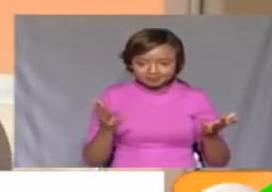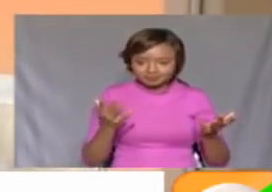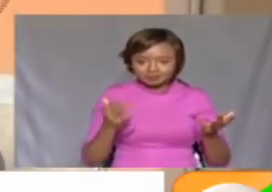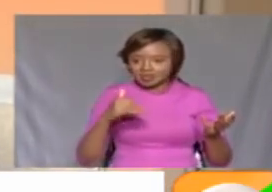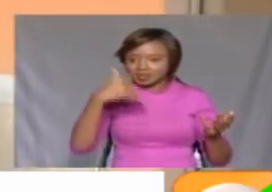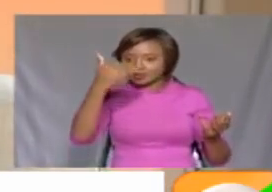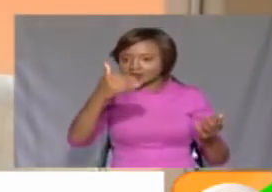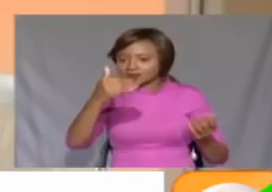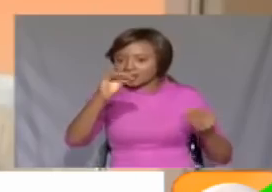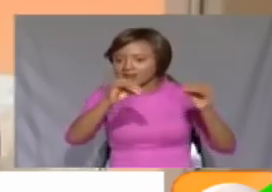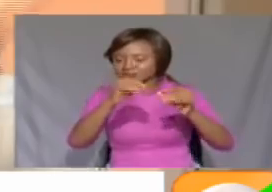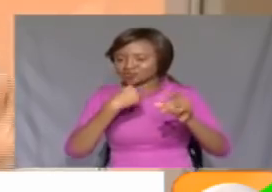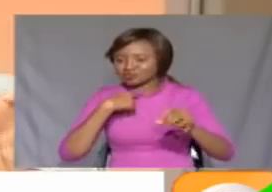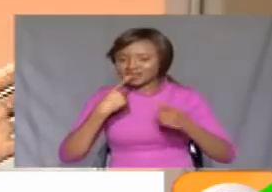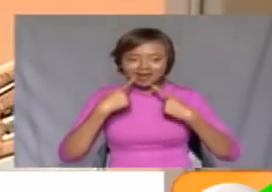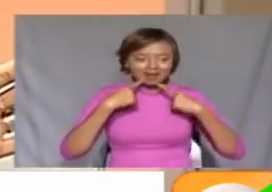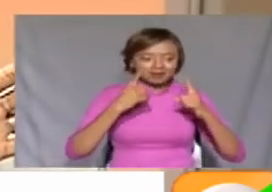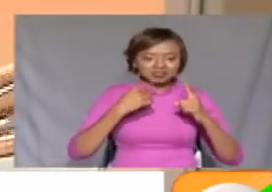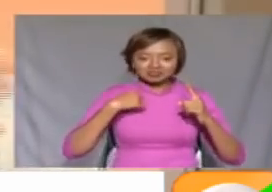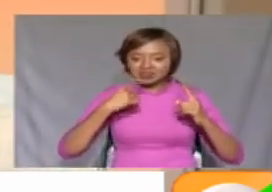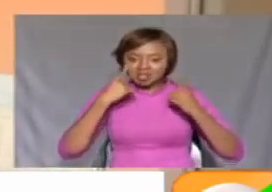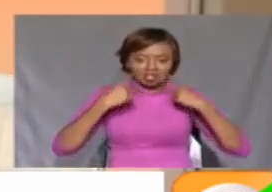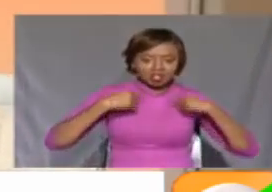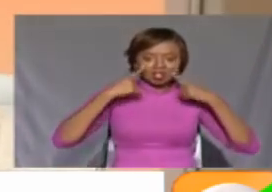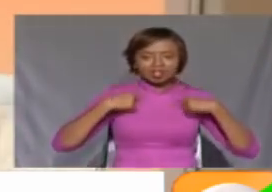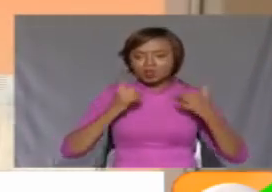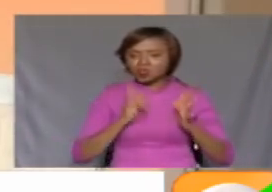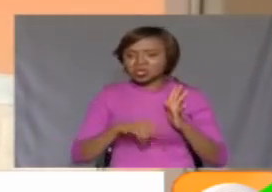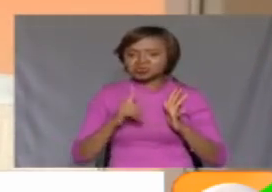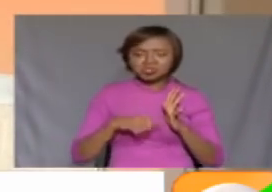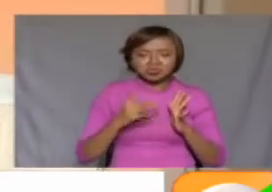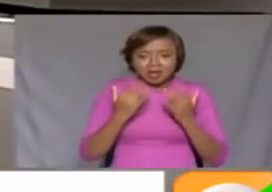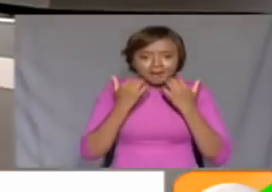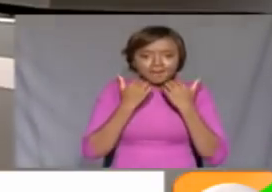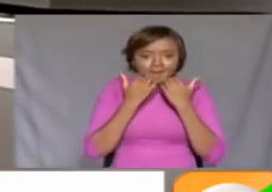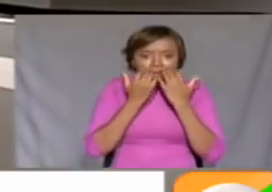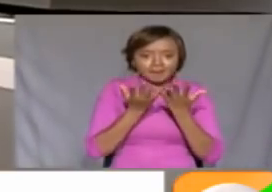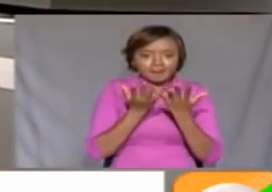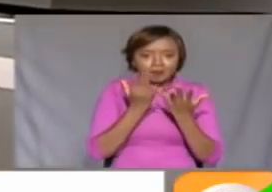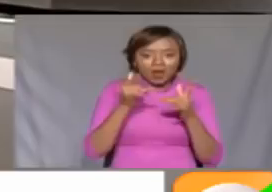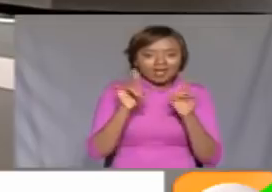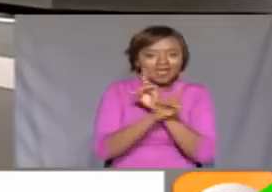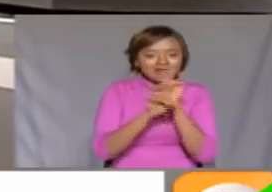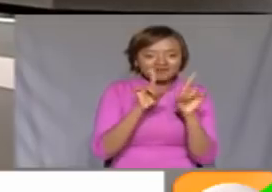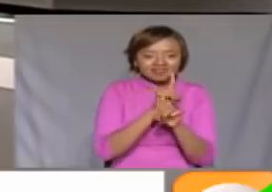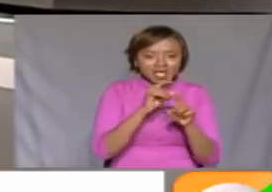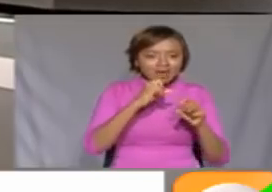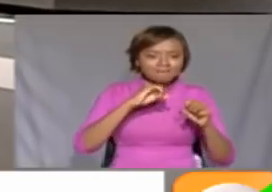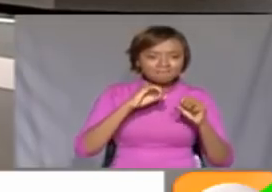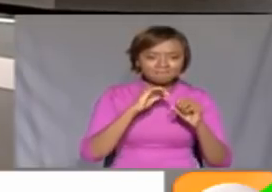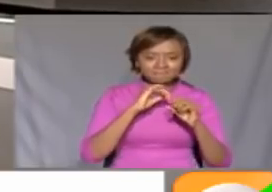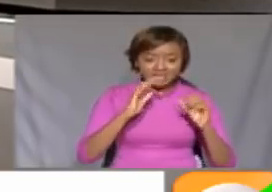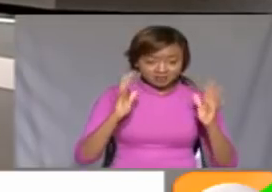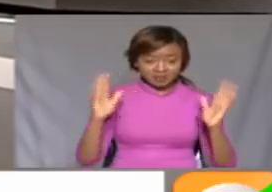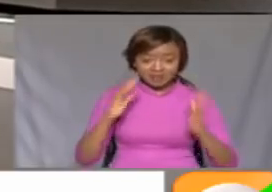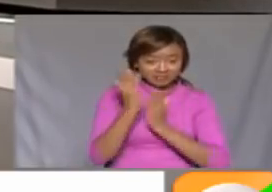and for me, it's like deal. We're in the twilight and zone seems of politics. And I would not be surprised, actually, if people are seriously undermining him